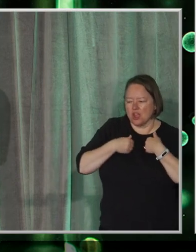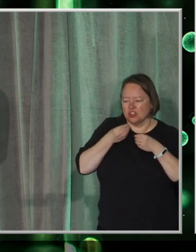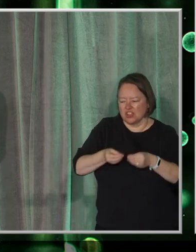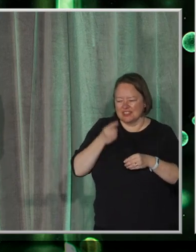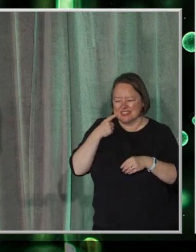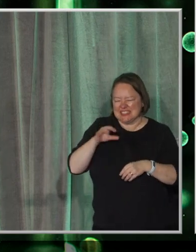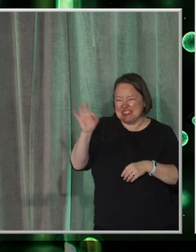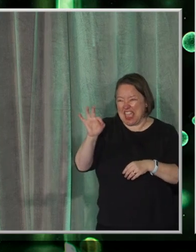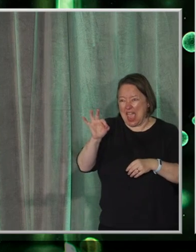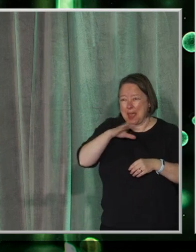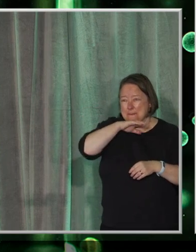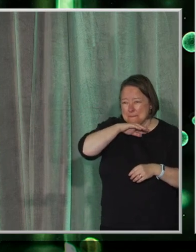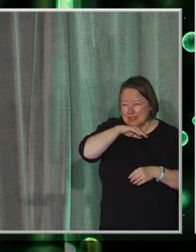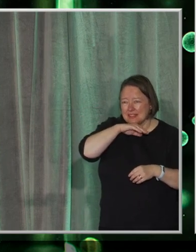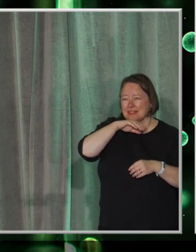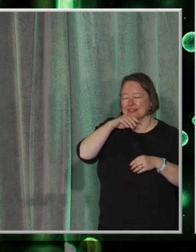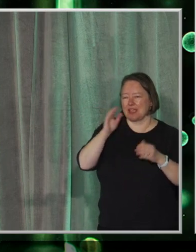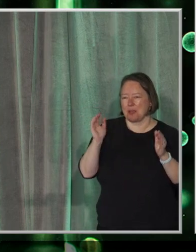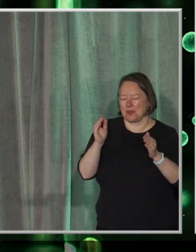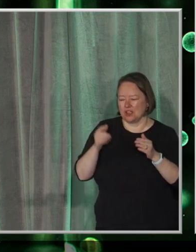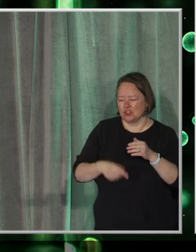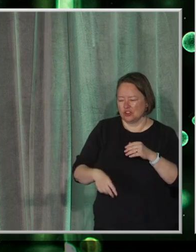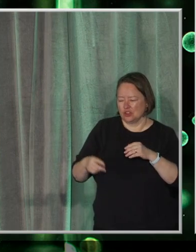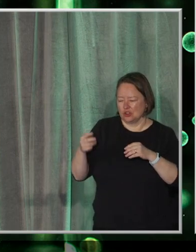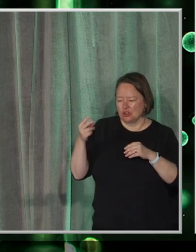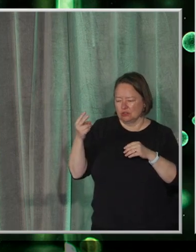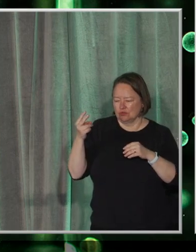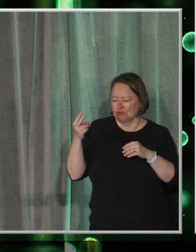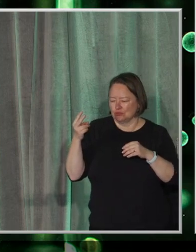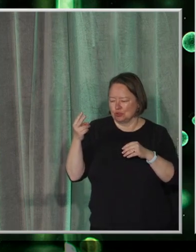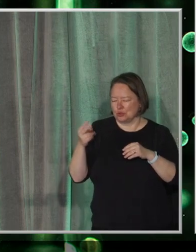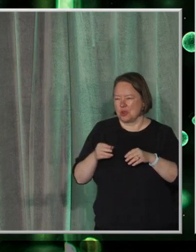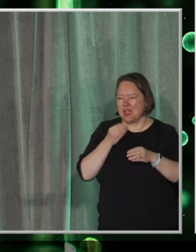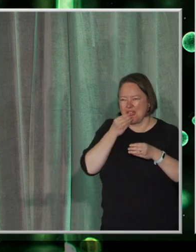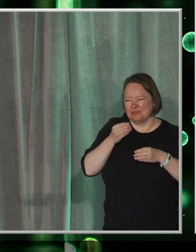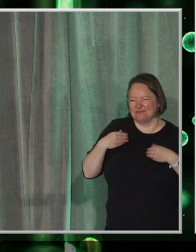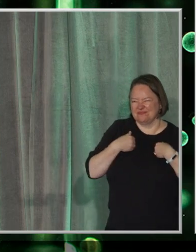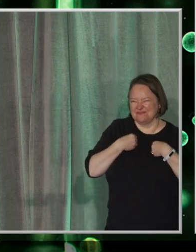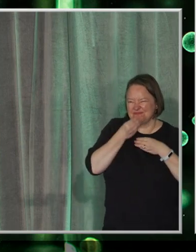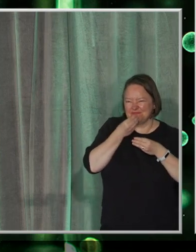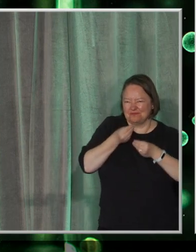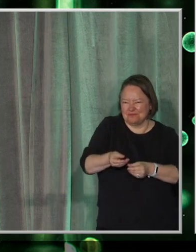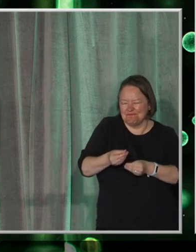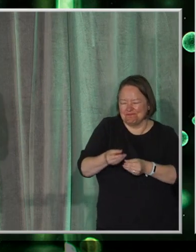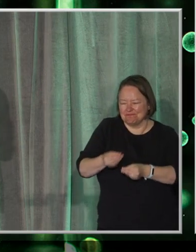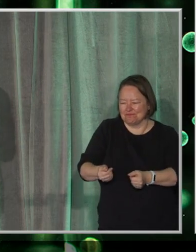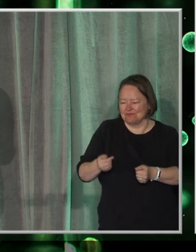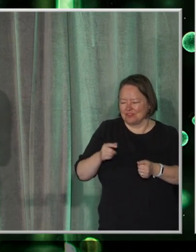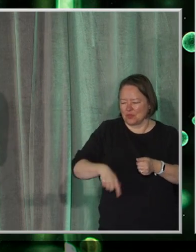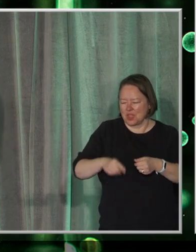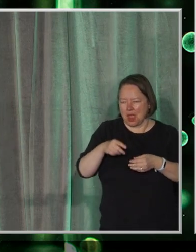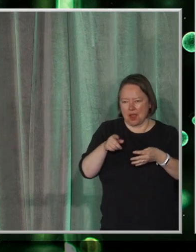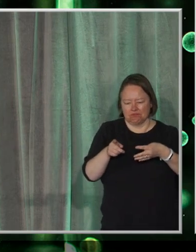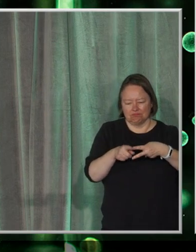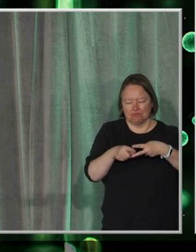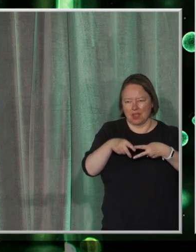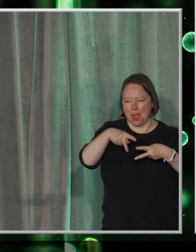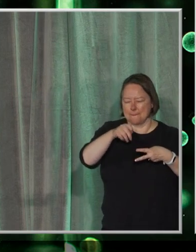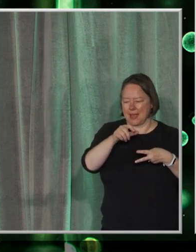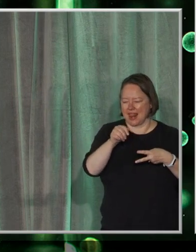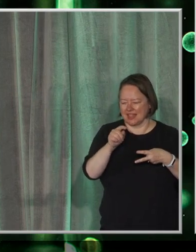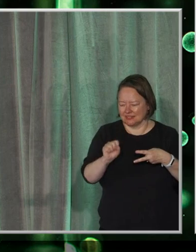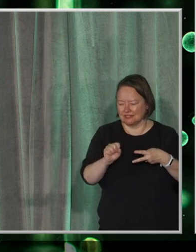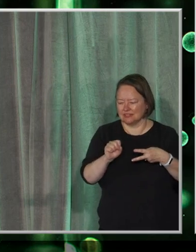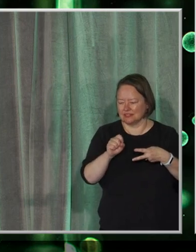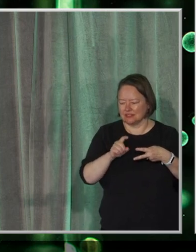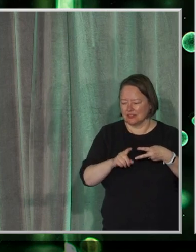9 pigs, comparing it to the two dominant feed producers of feeds in Rwanda, which is Zamora feed pellets and Gorilla feed pellets. And